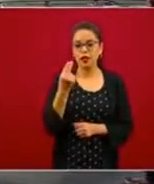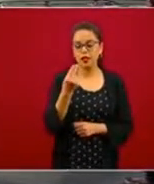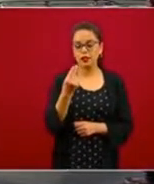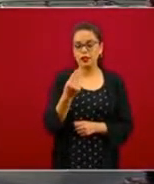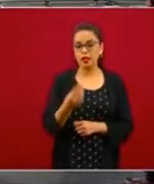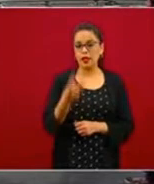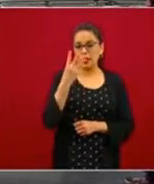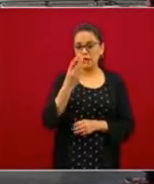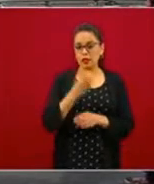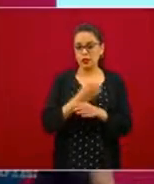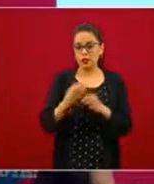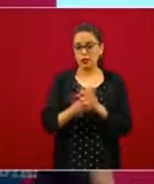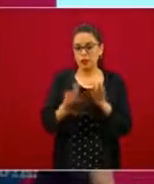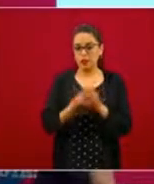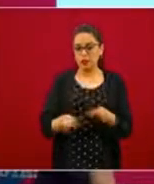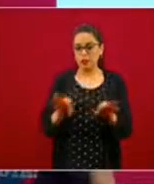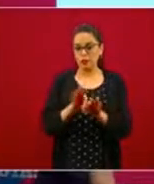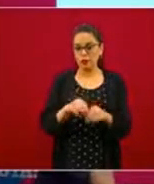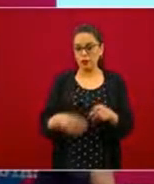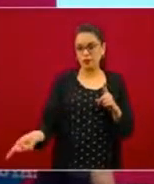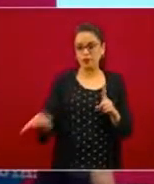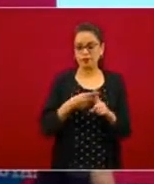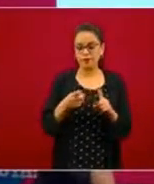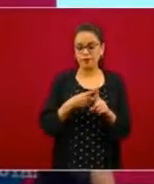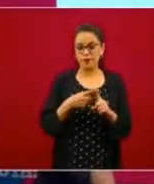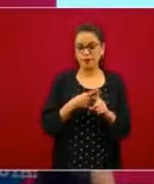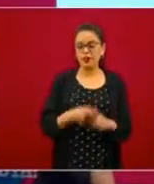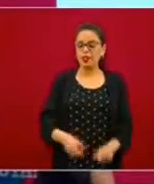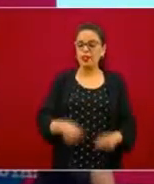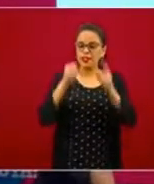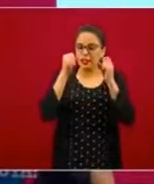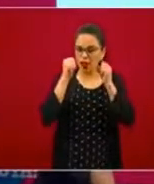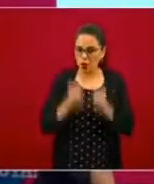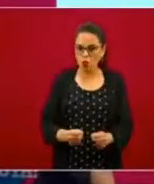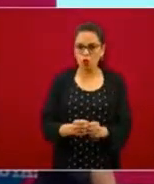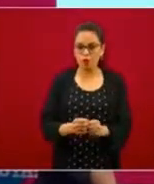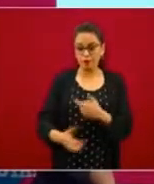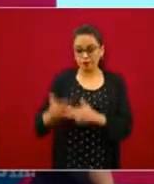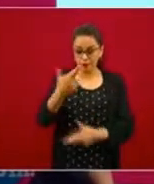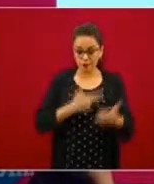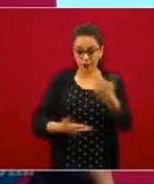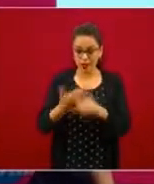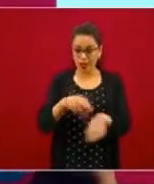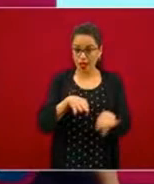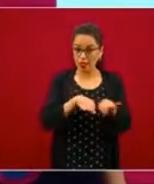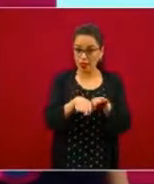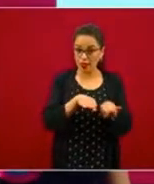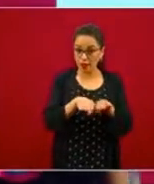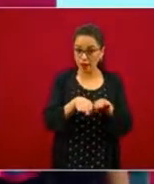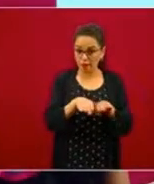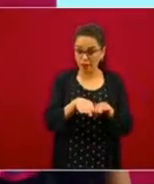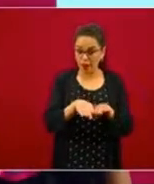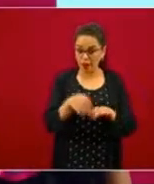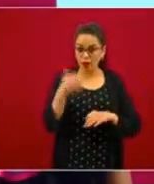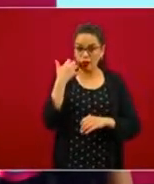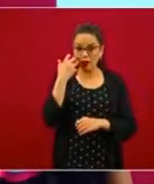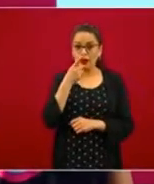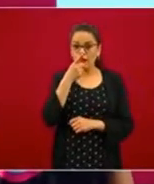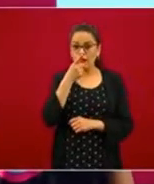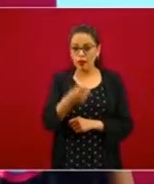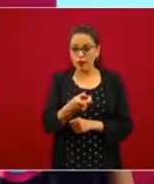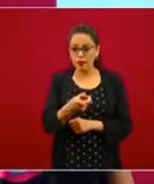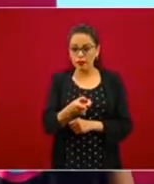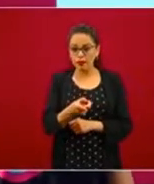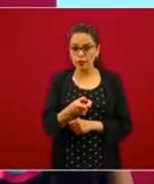three que main ser principles. seguro, We es need decir, que el retorno it a los must be espacios safe, de which trabajo means no that pueden going back to significar work doesn't que un